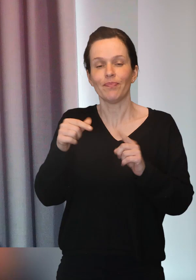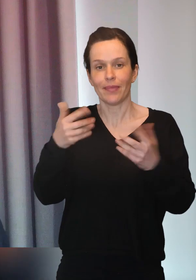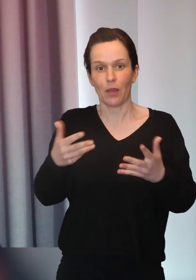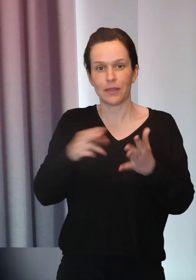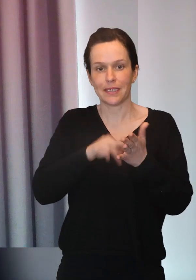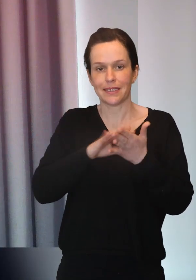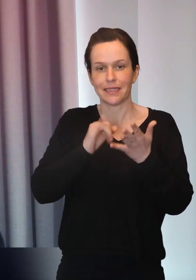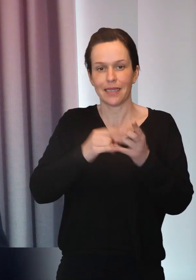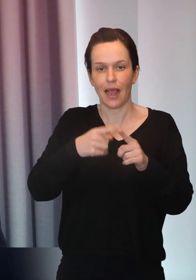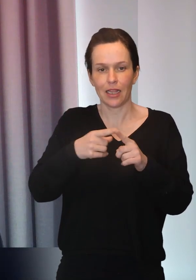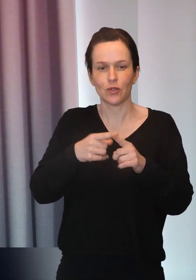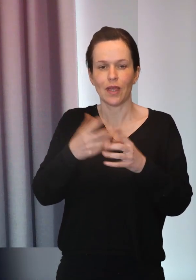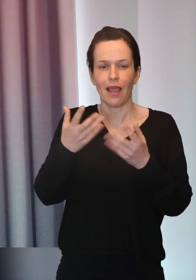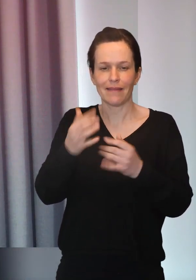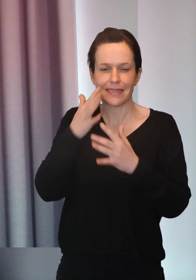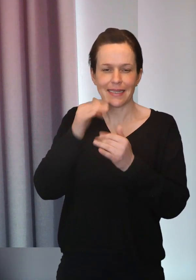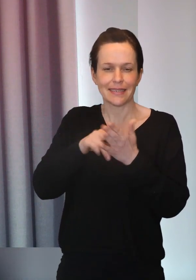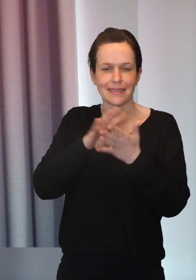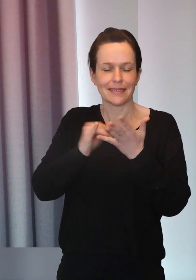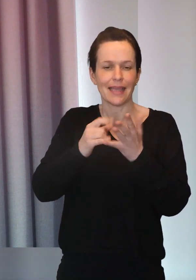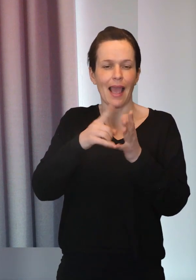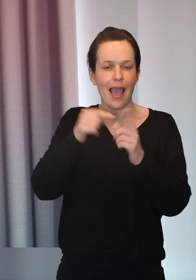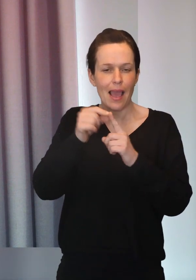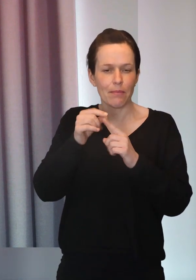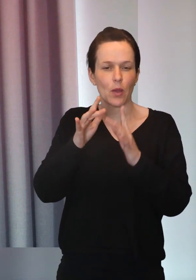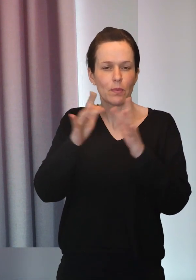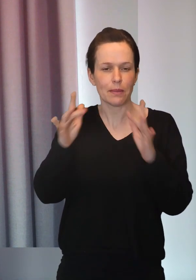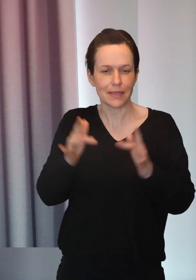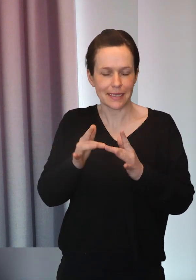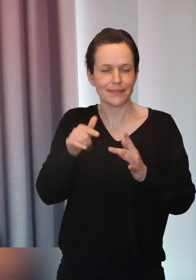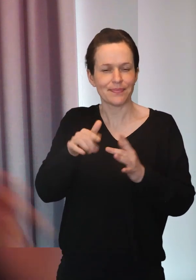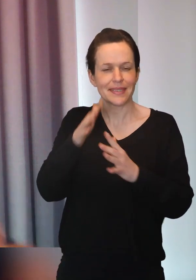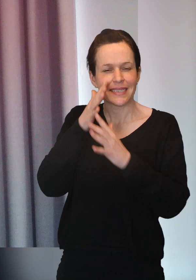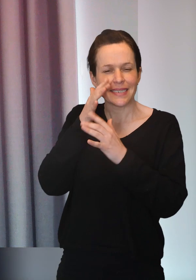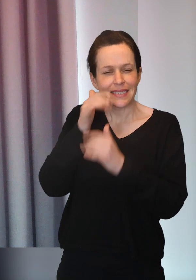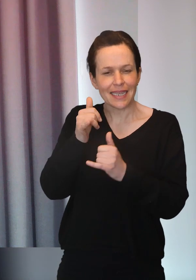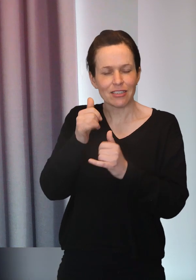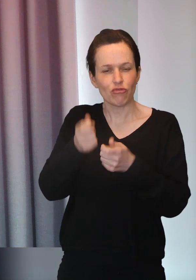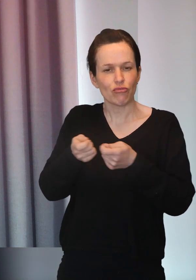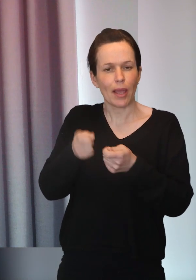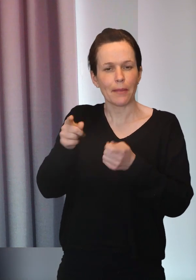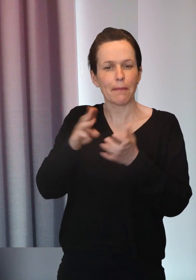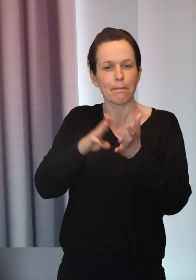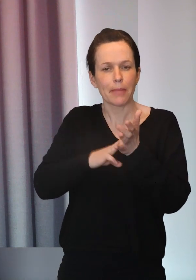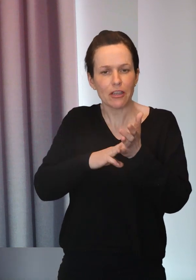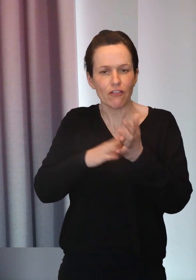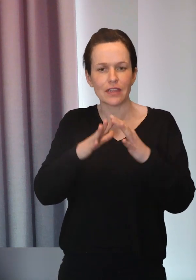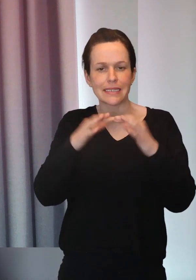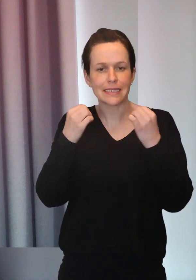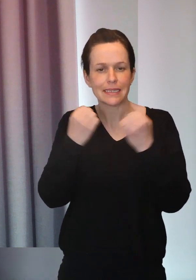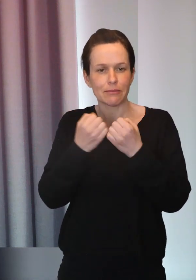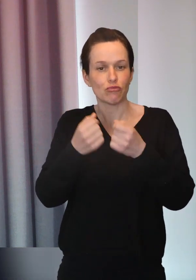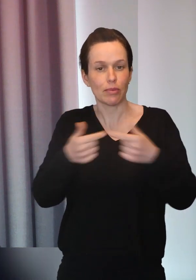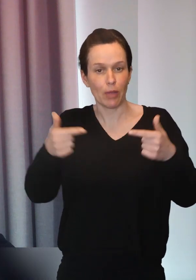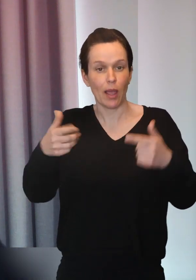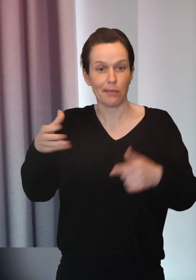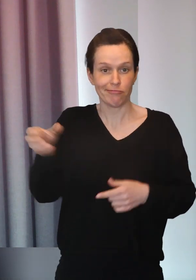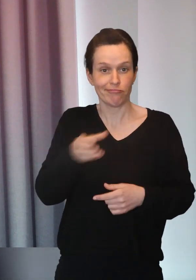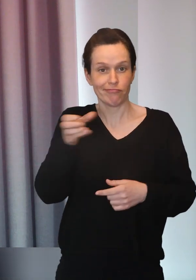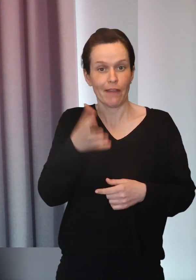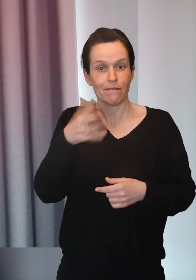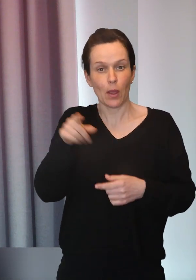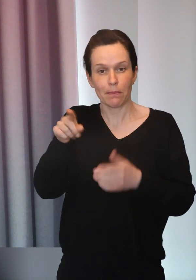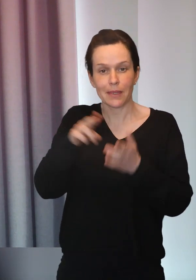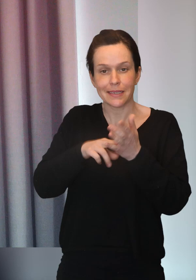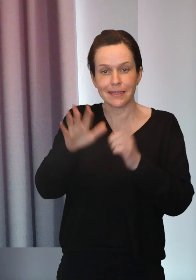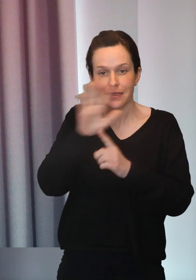to conduct a usability testing of the NHS app and website. The test was conducted via Microsoft Teams remotely, and the